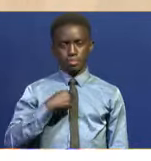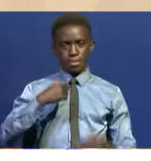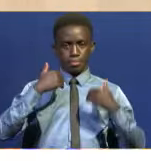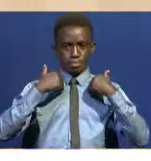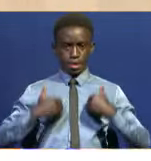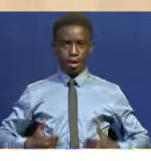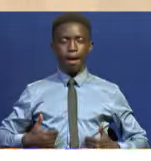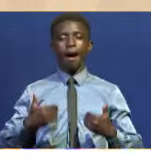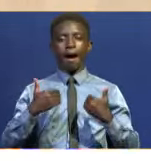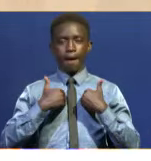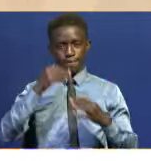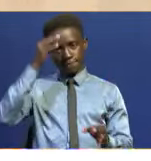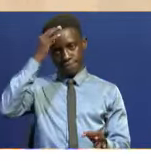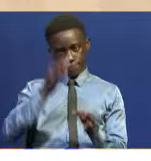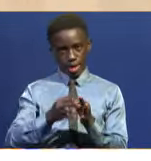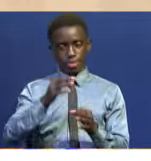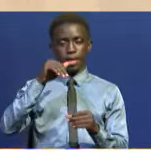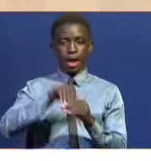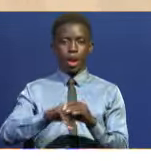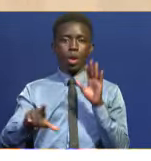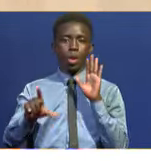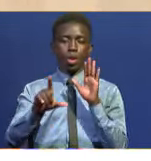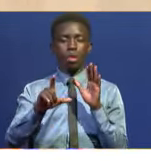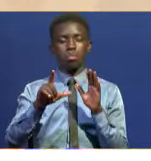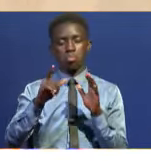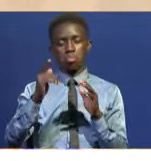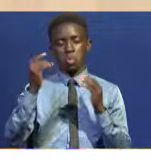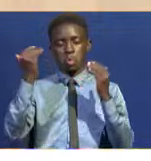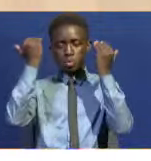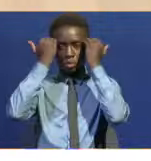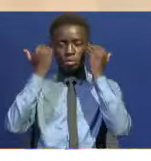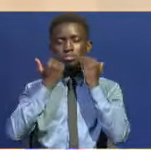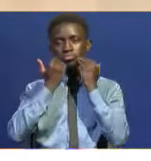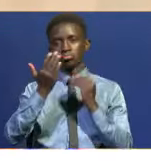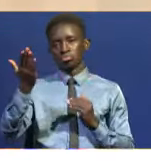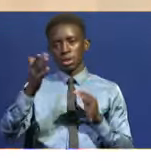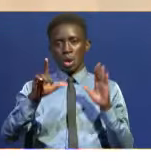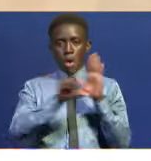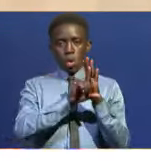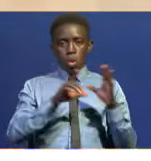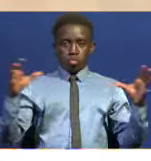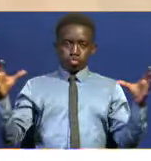in our courts of law. We have competent men and women